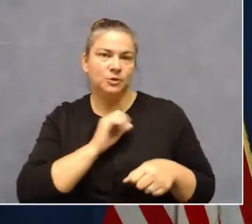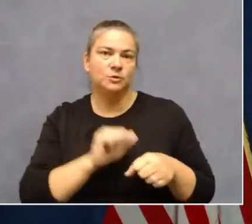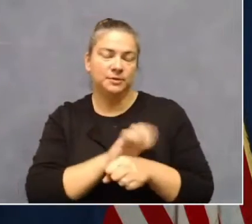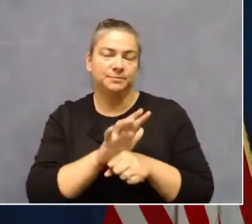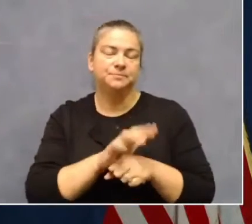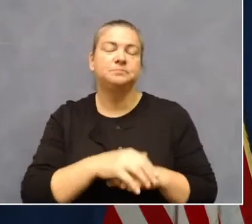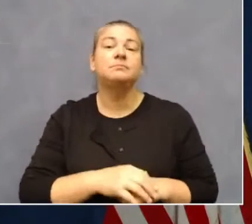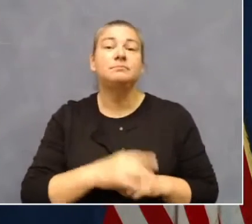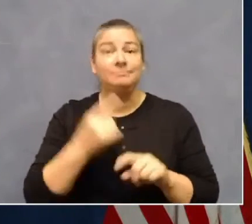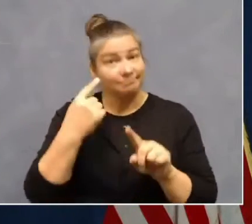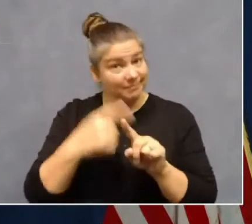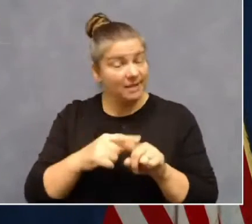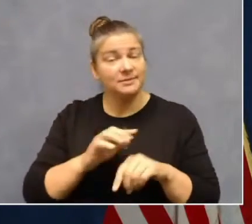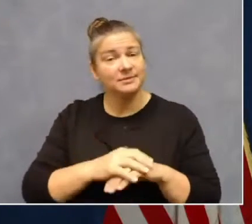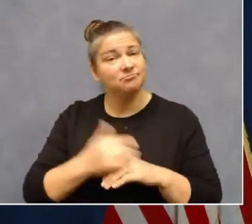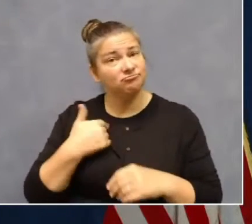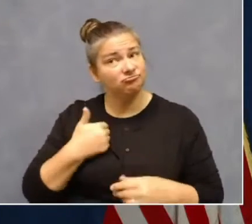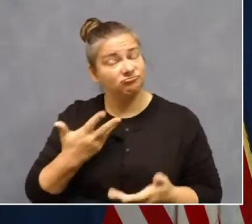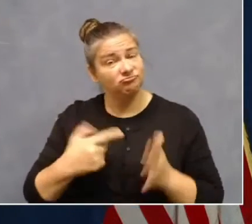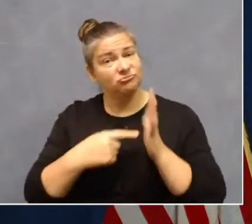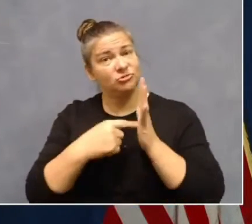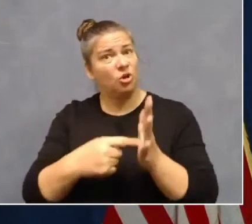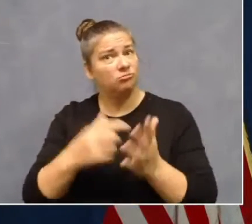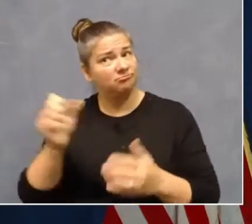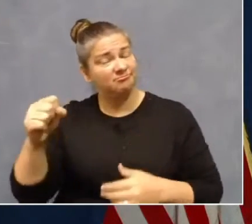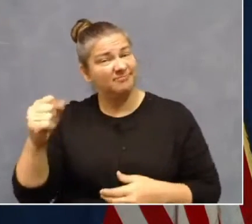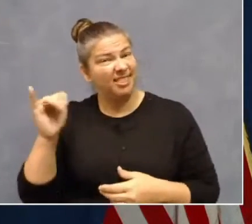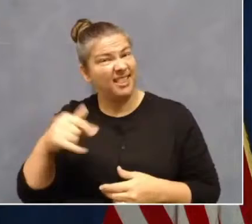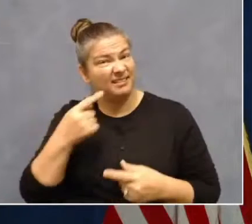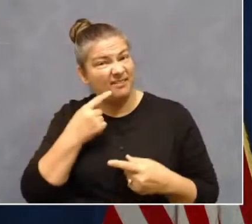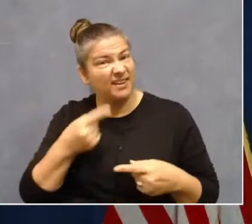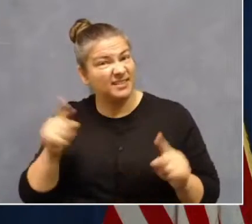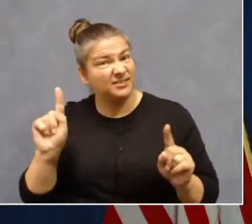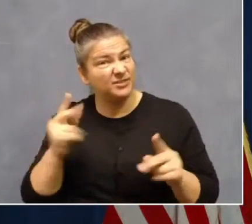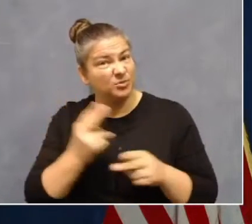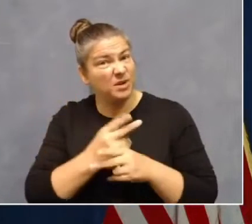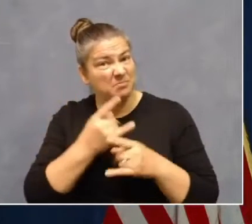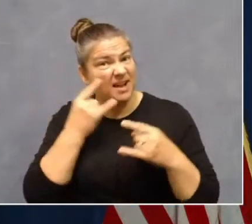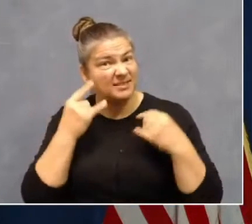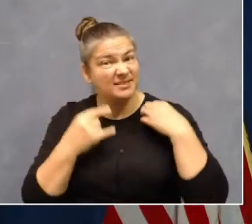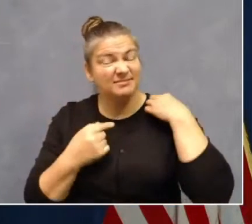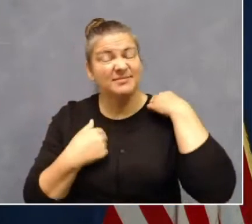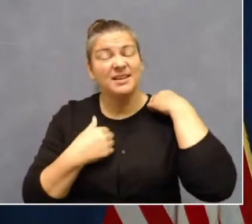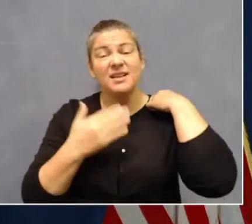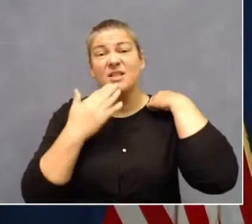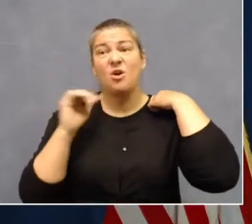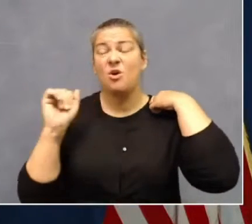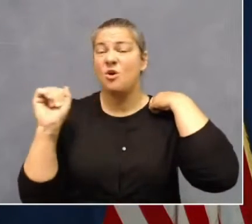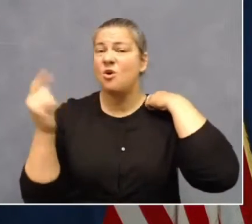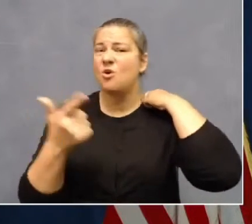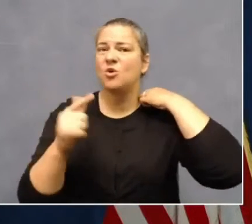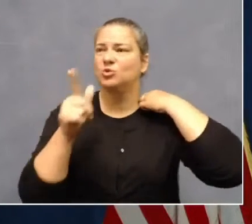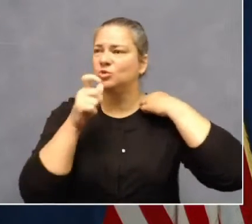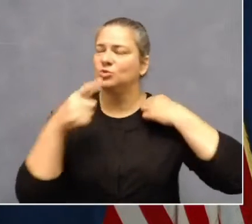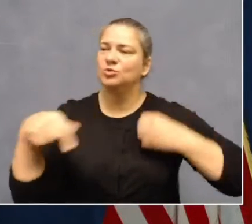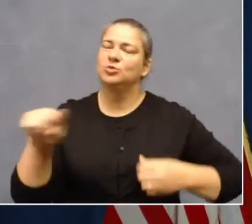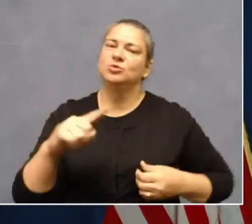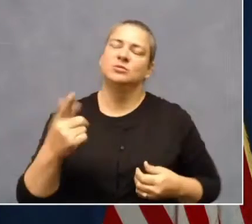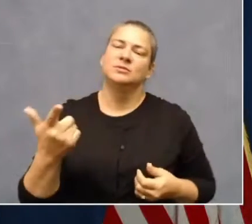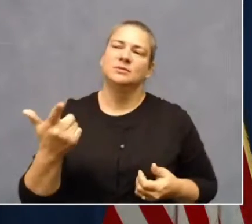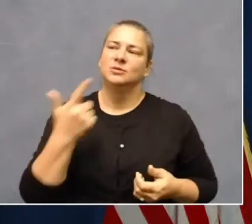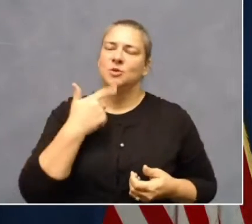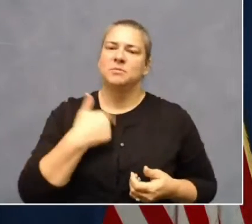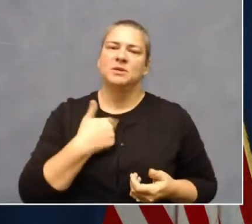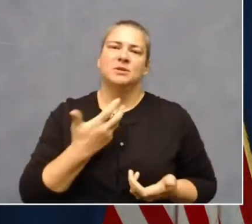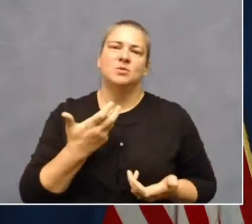the effectiveness of wearing a mask. I want to thank everybody who sent well wishes to me, but primarily to